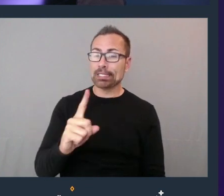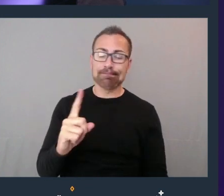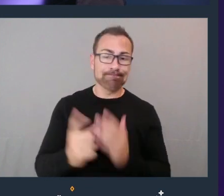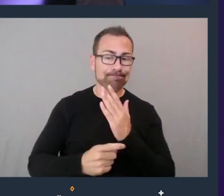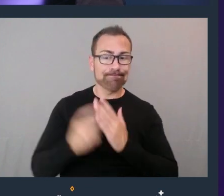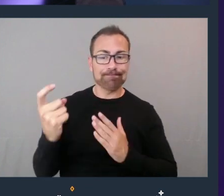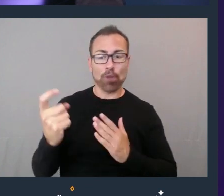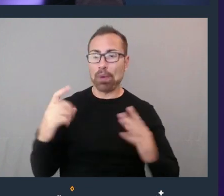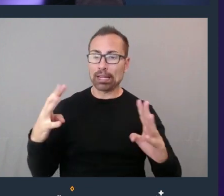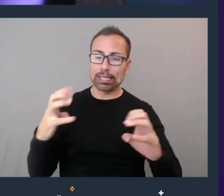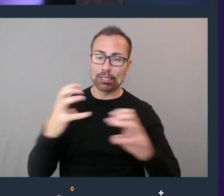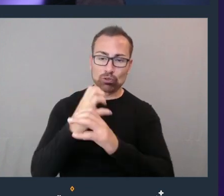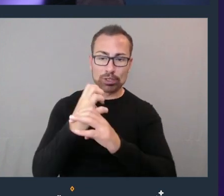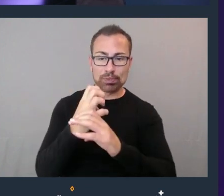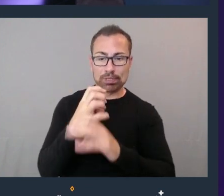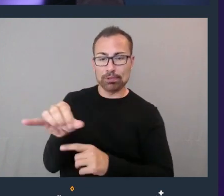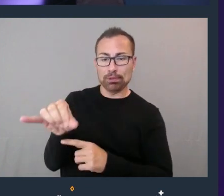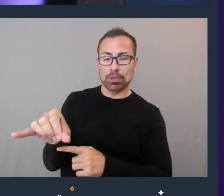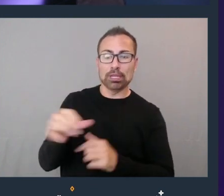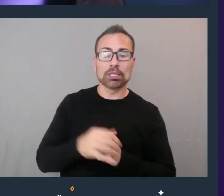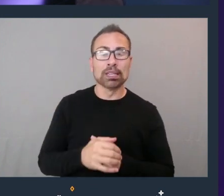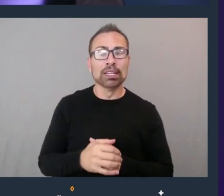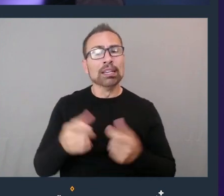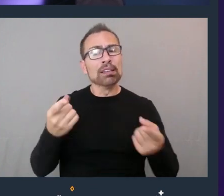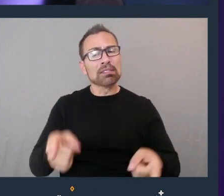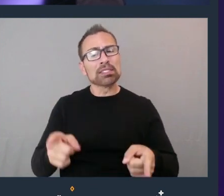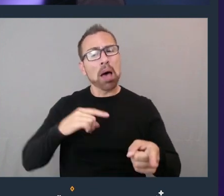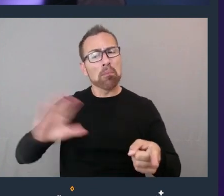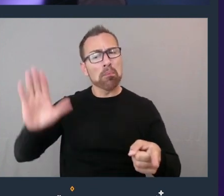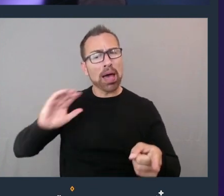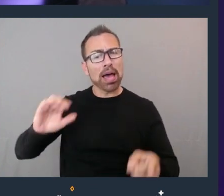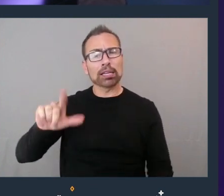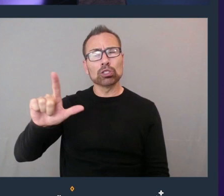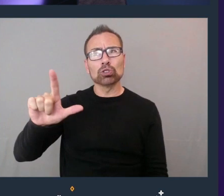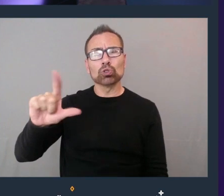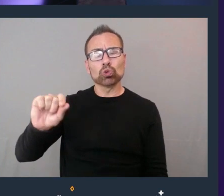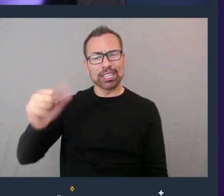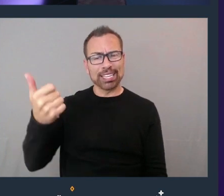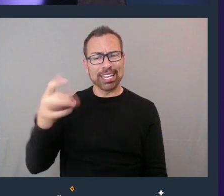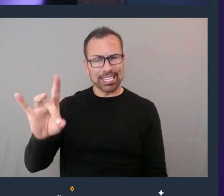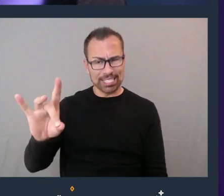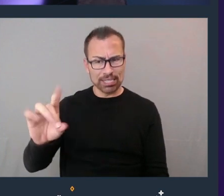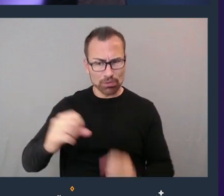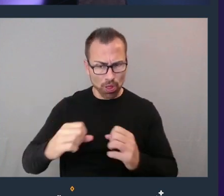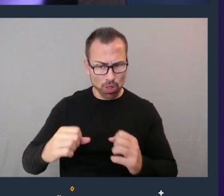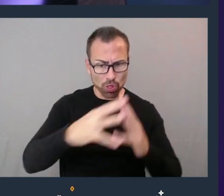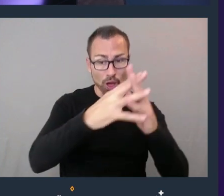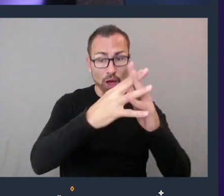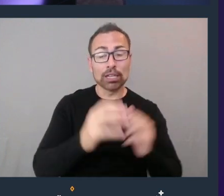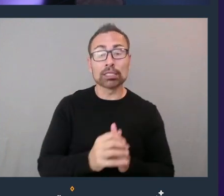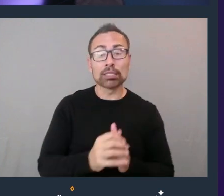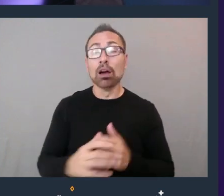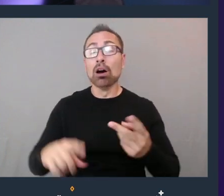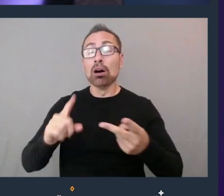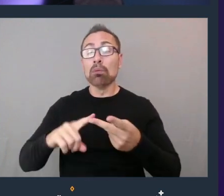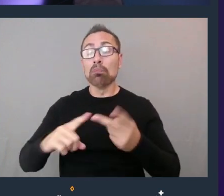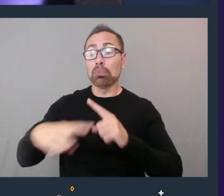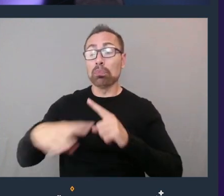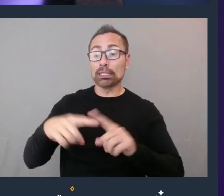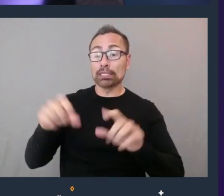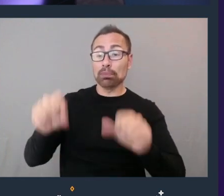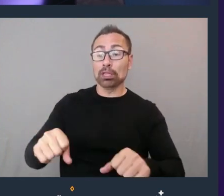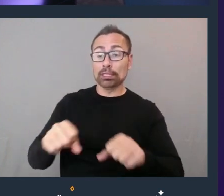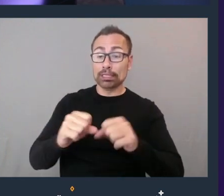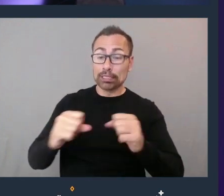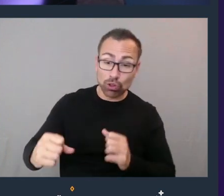Block Public Access back in 2018, and last year we launched the ability to disable ACLs. ACLs were actually the first access control system